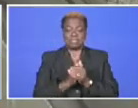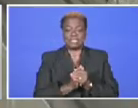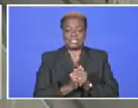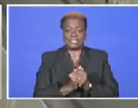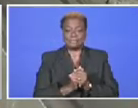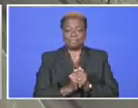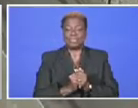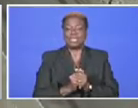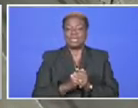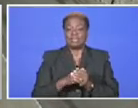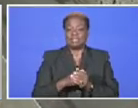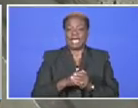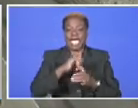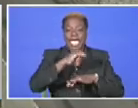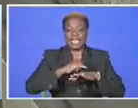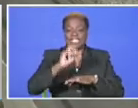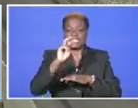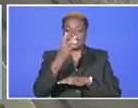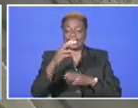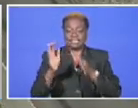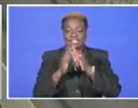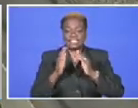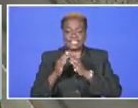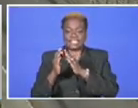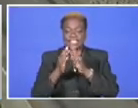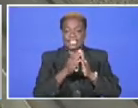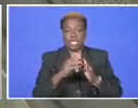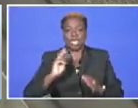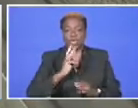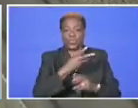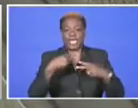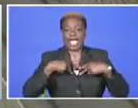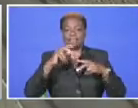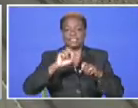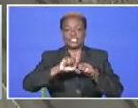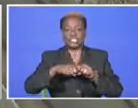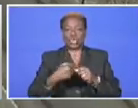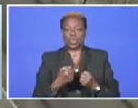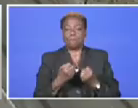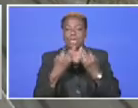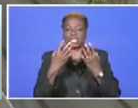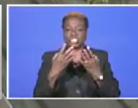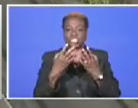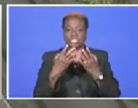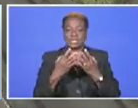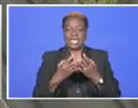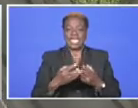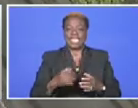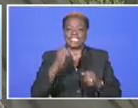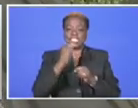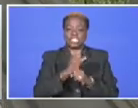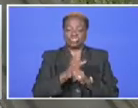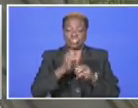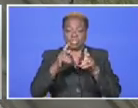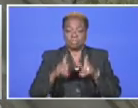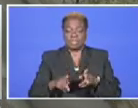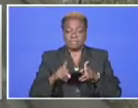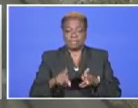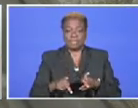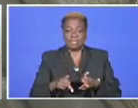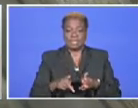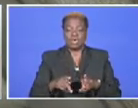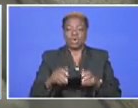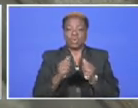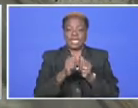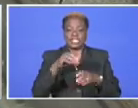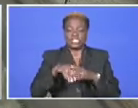island, second city in the Bahamas. And we have so much industrious people, so much to offer this country in terms of our experiences,